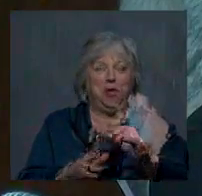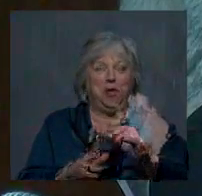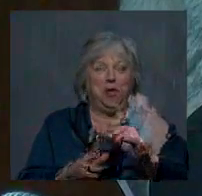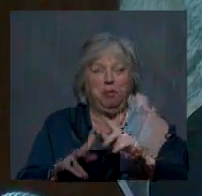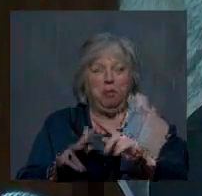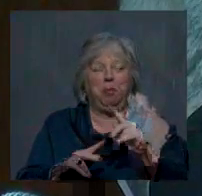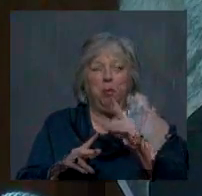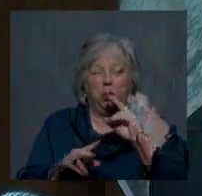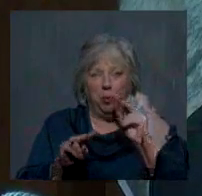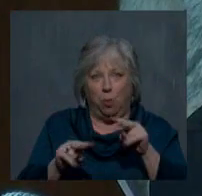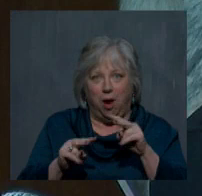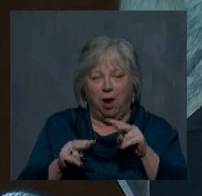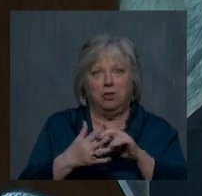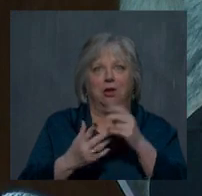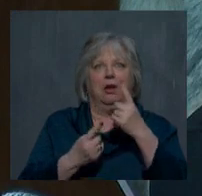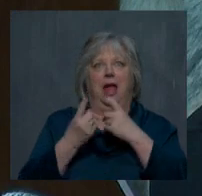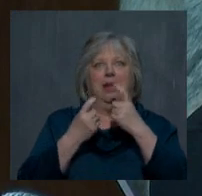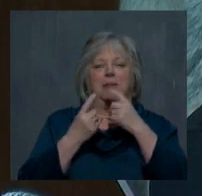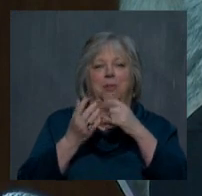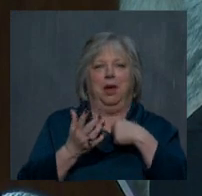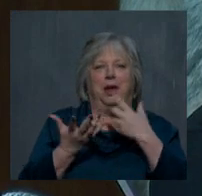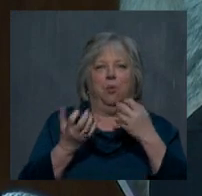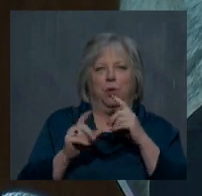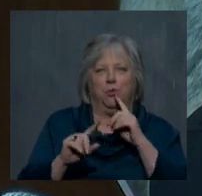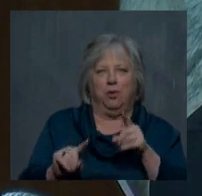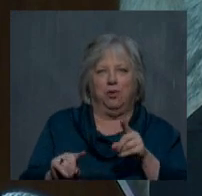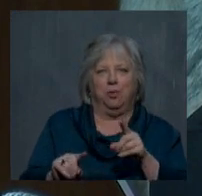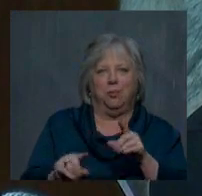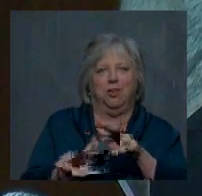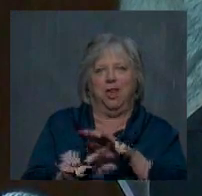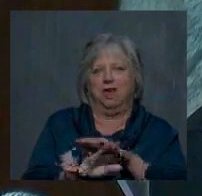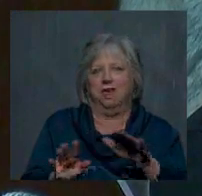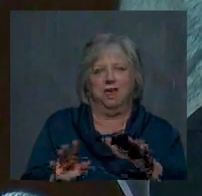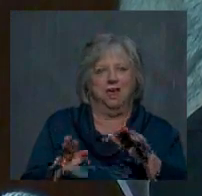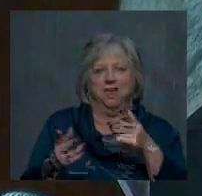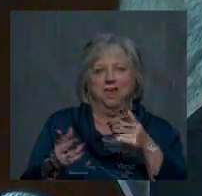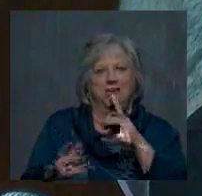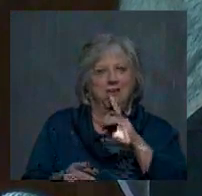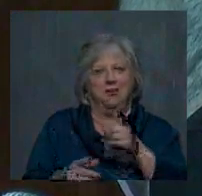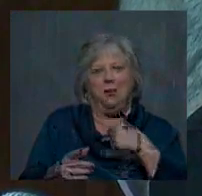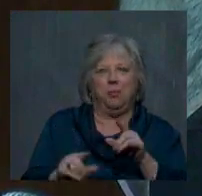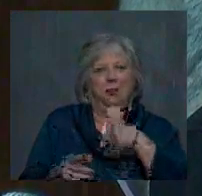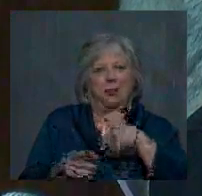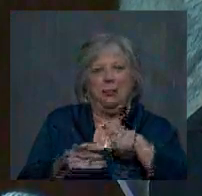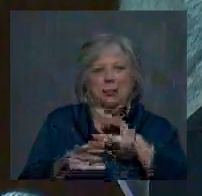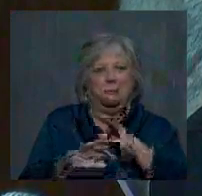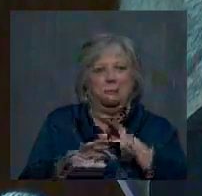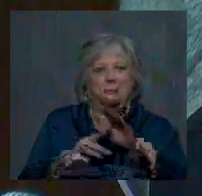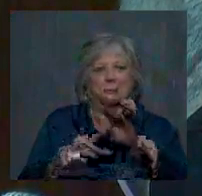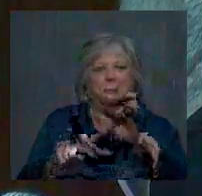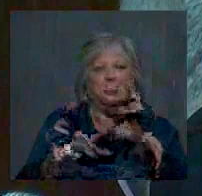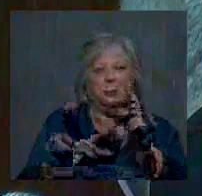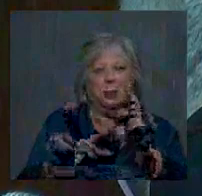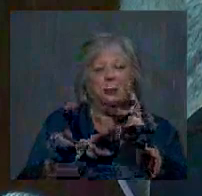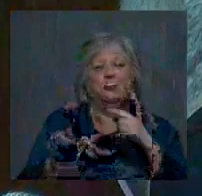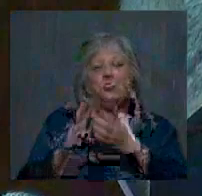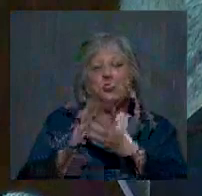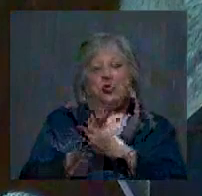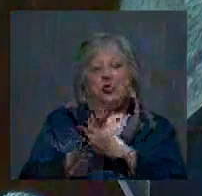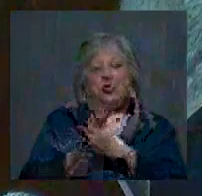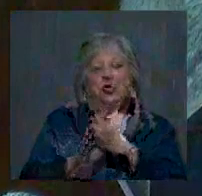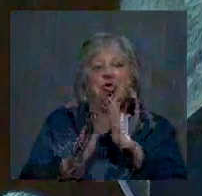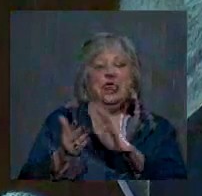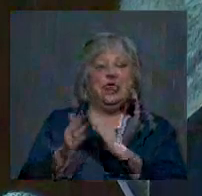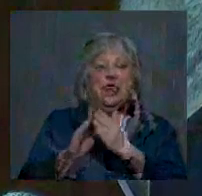want to be put to me, and I want to be. That is not the case of it. We must see a little